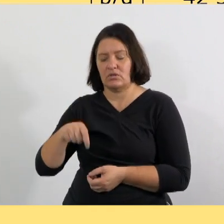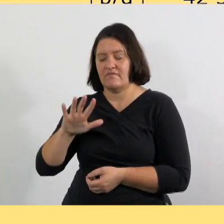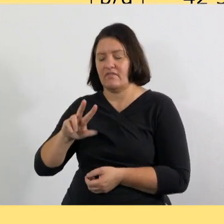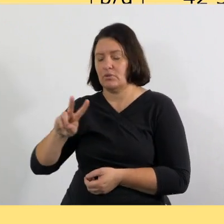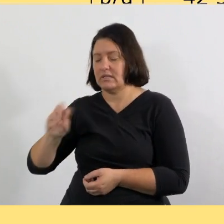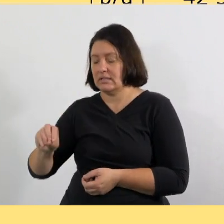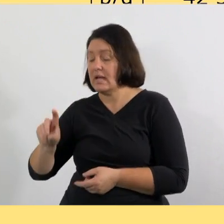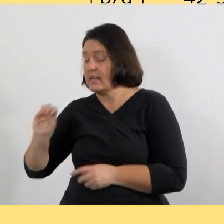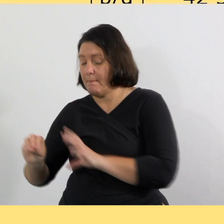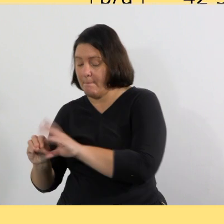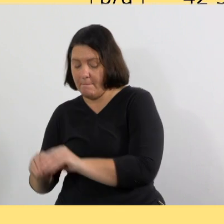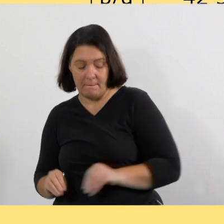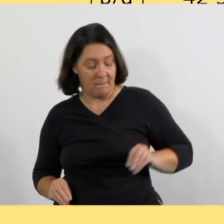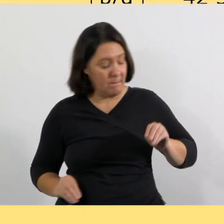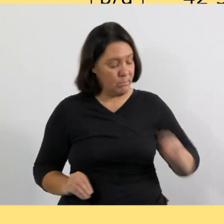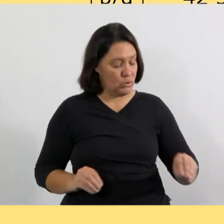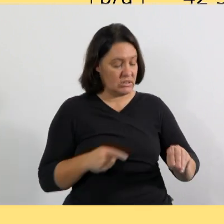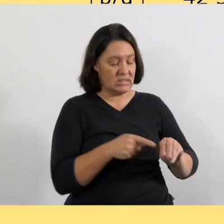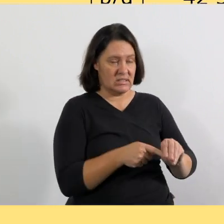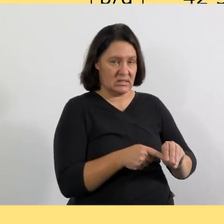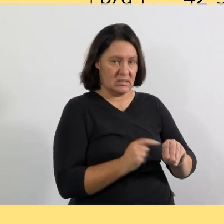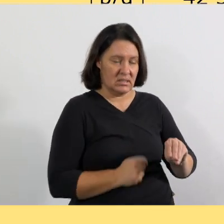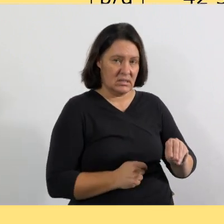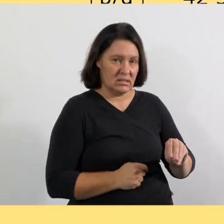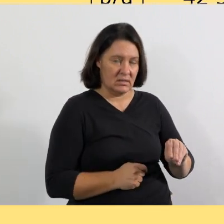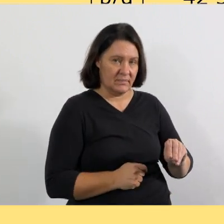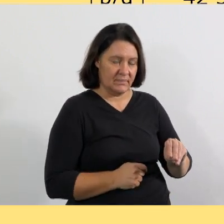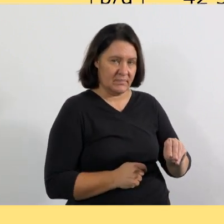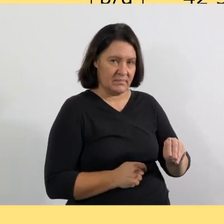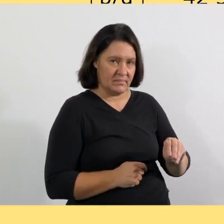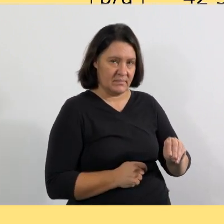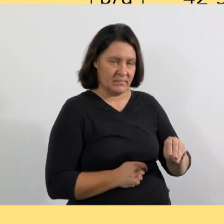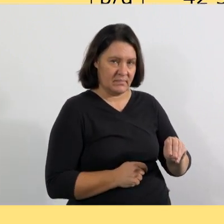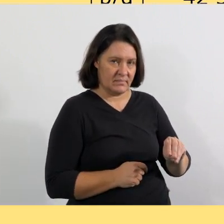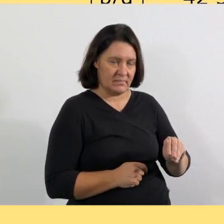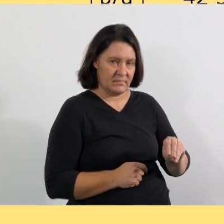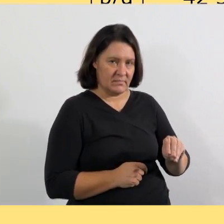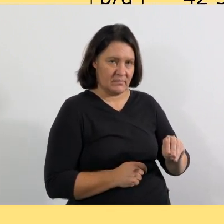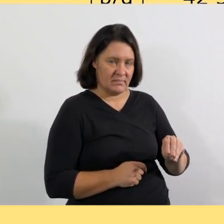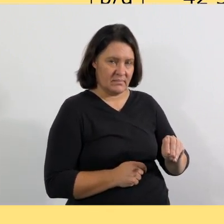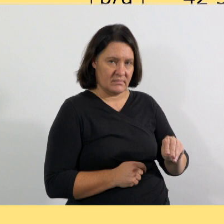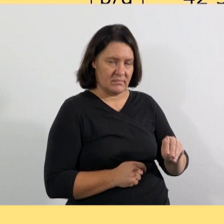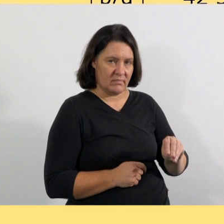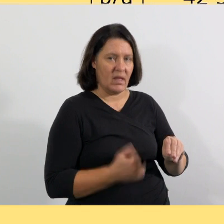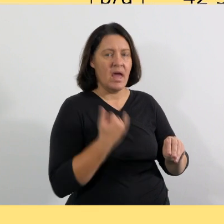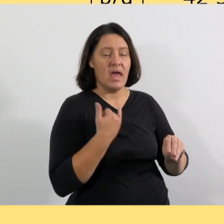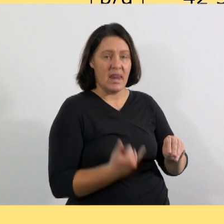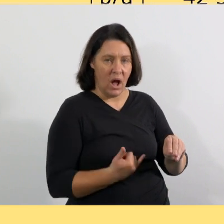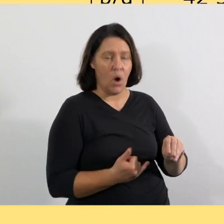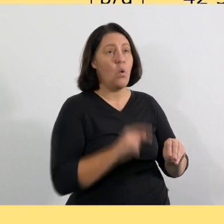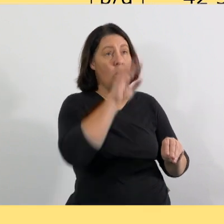69,520. You have to put the same amount on both sides now. So I will come and put it as well on the debit